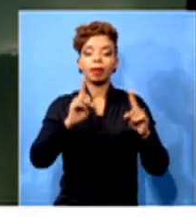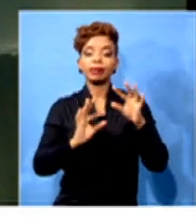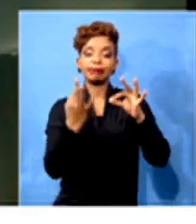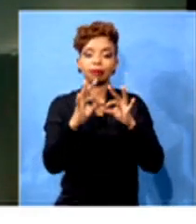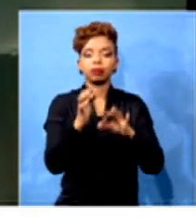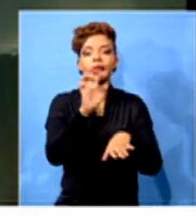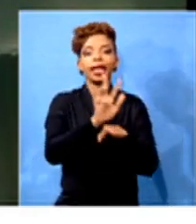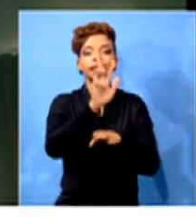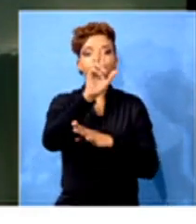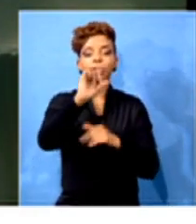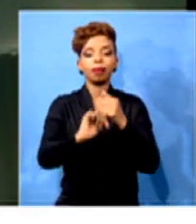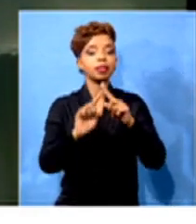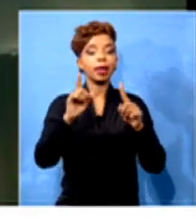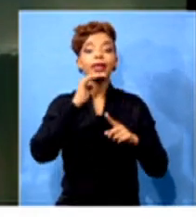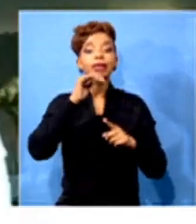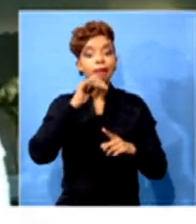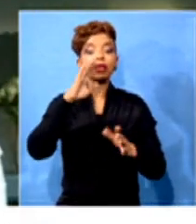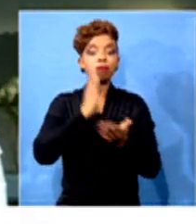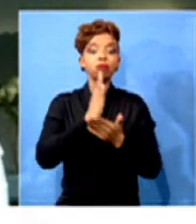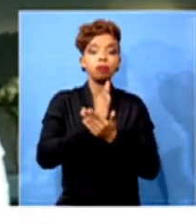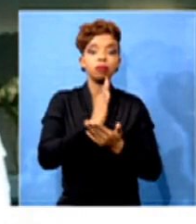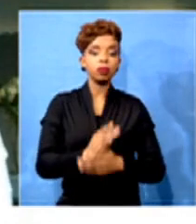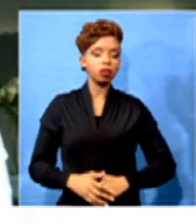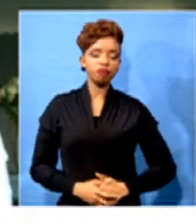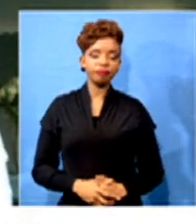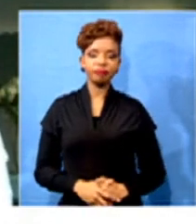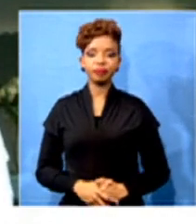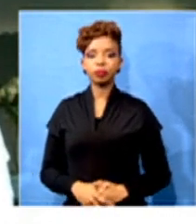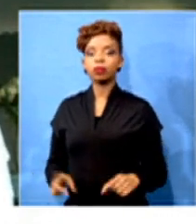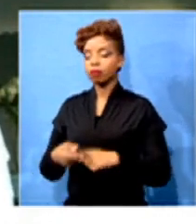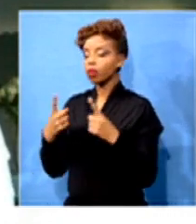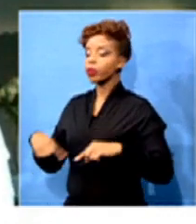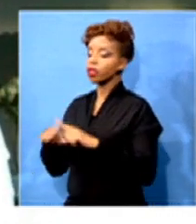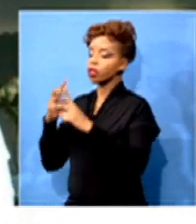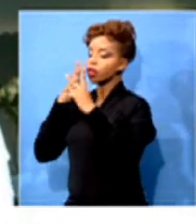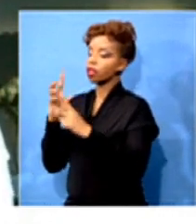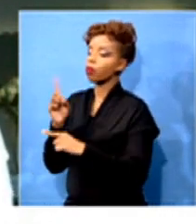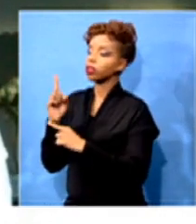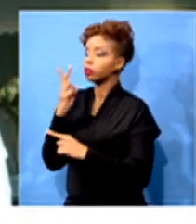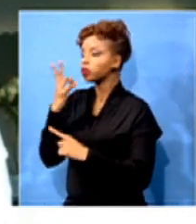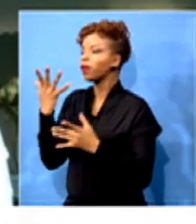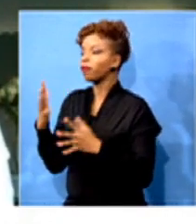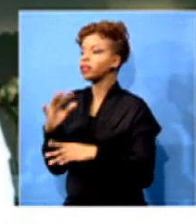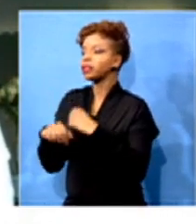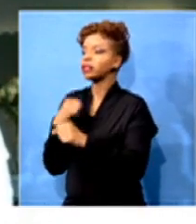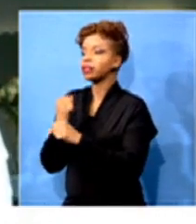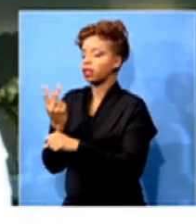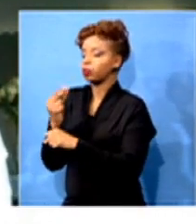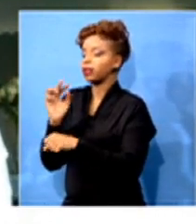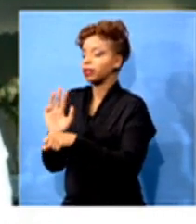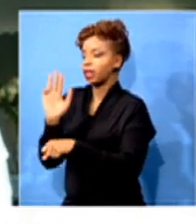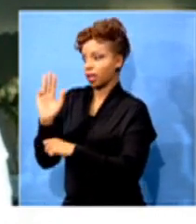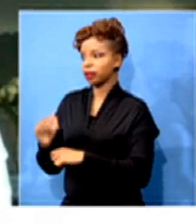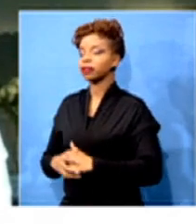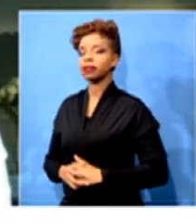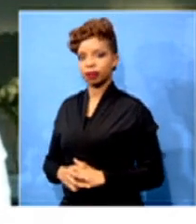does seem that we are aligned. Now, looking at what we saw in 2019, and then, of course, this year we had the